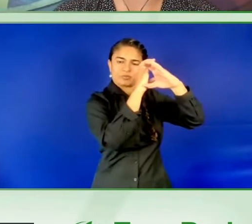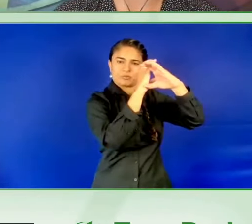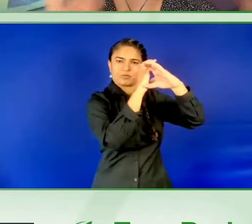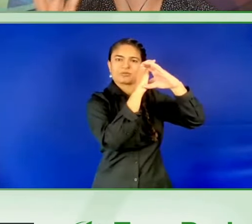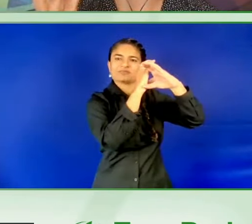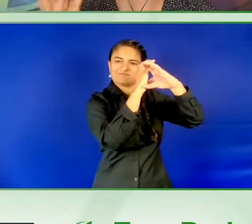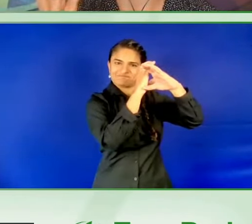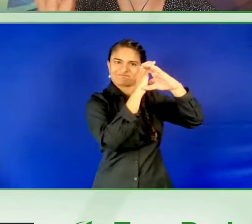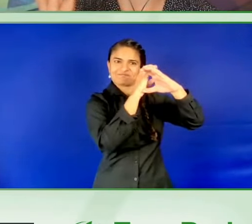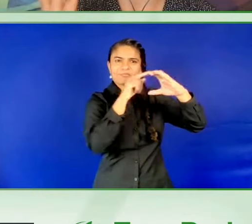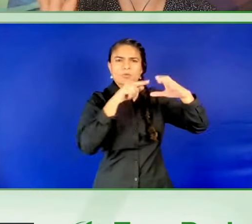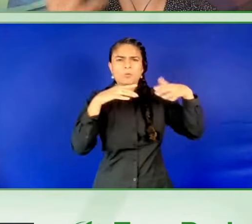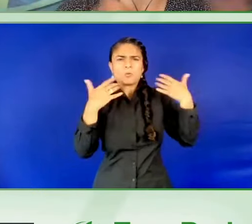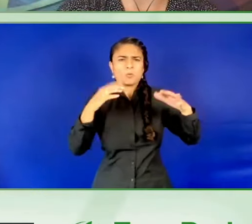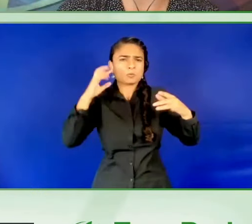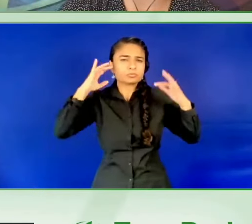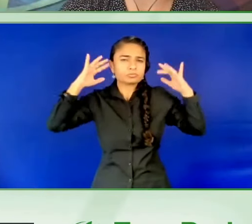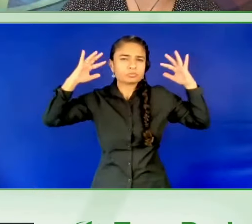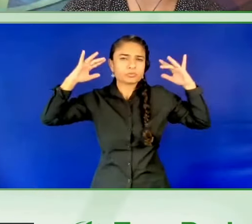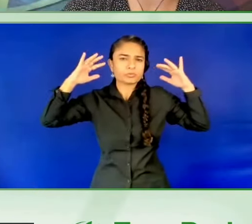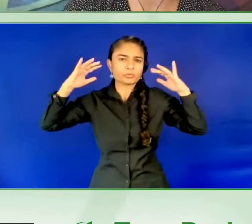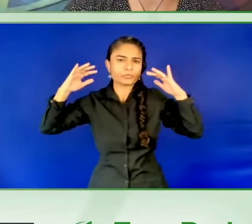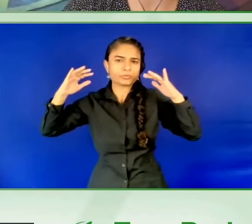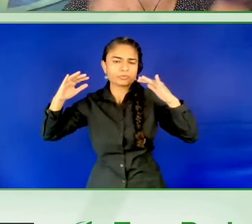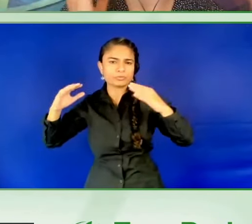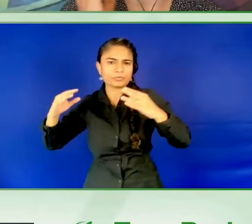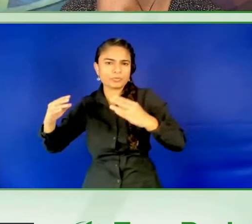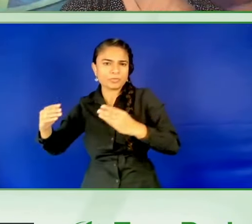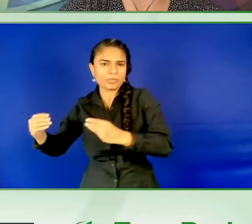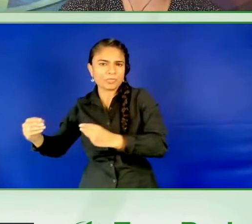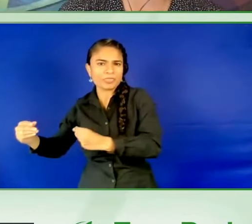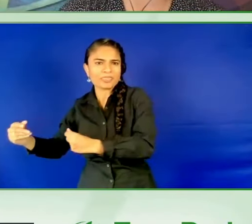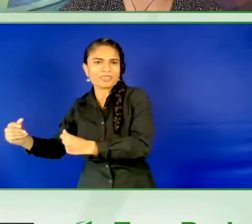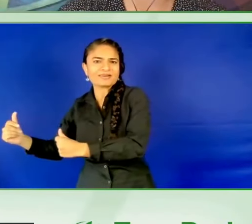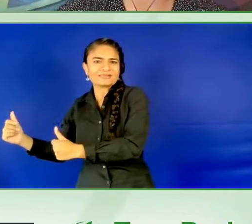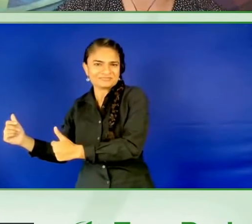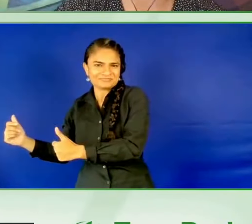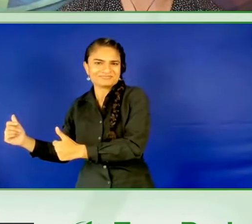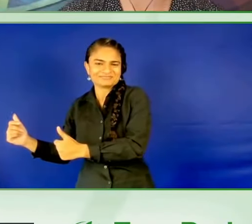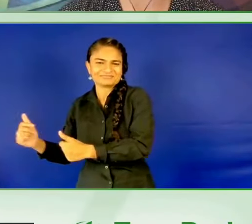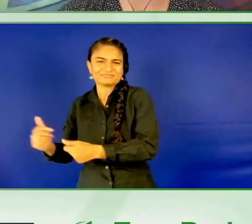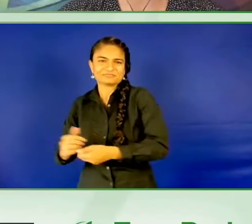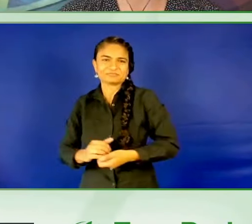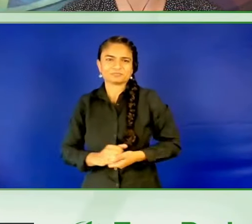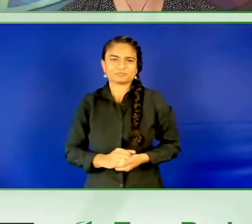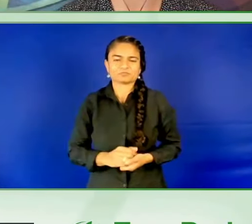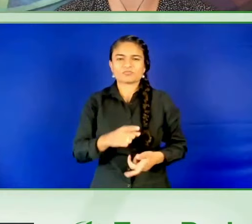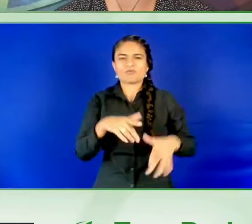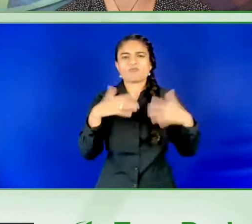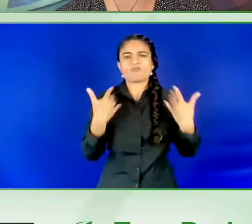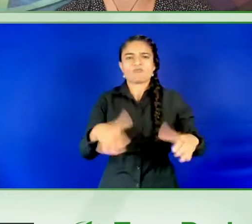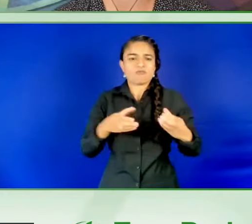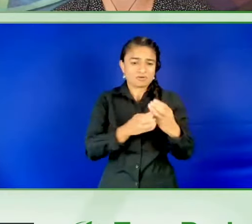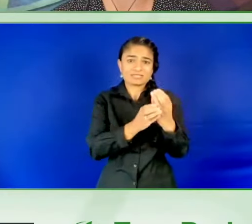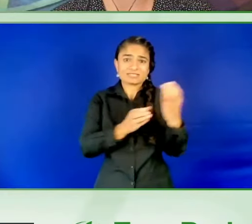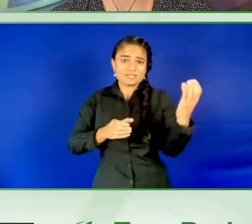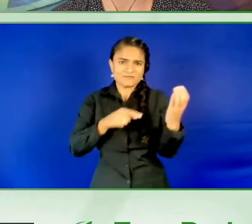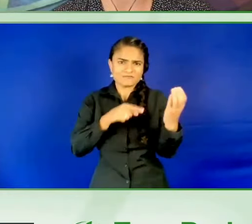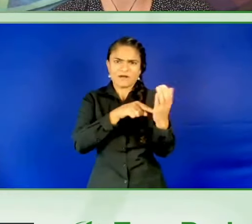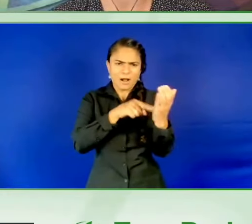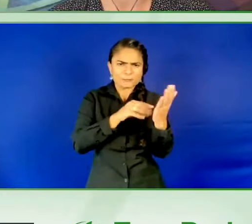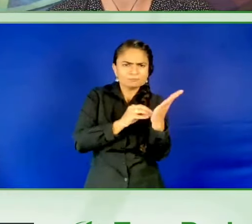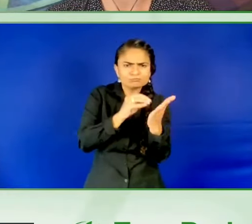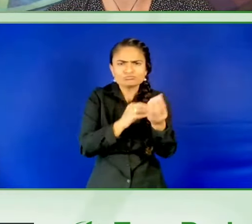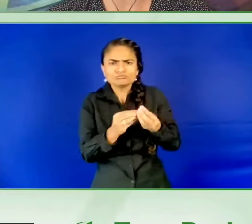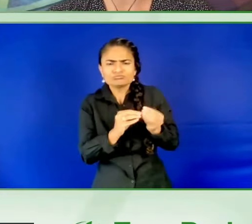developed by Harvard University and one of the astronomers I admired most, Wanda